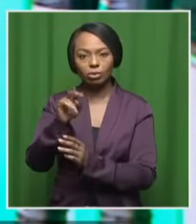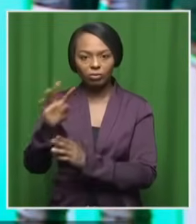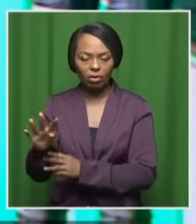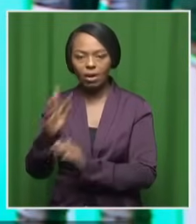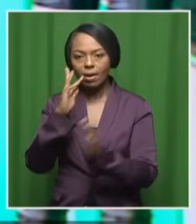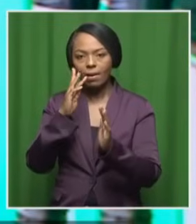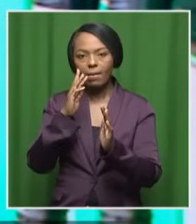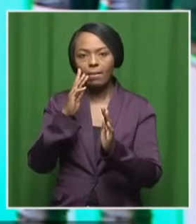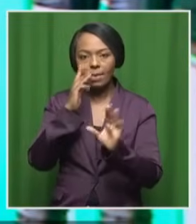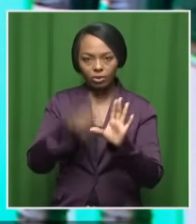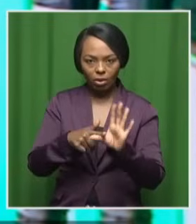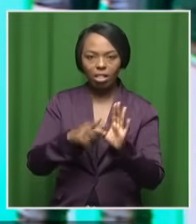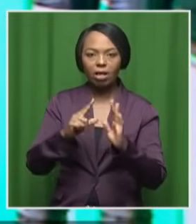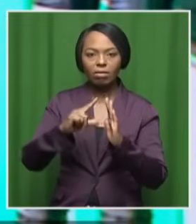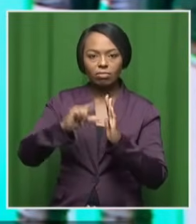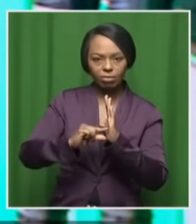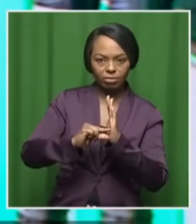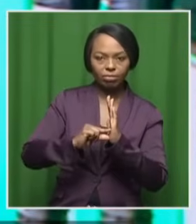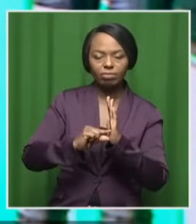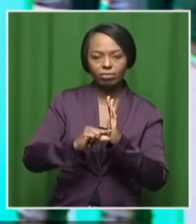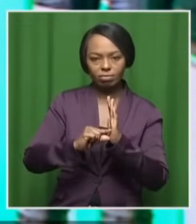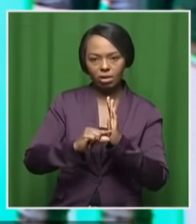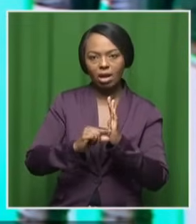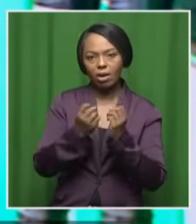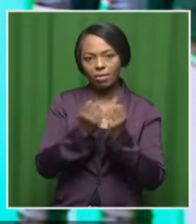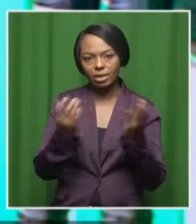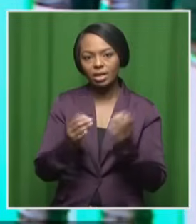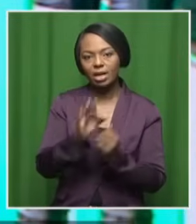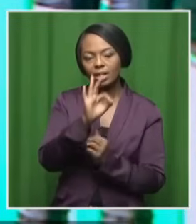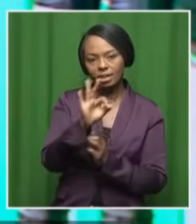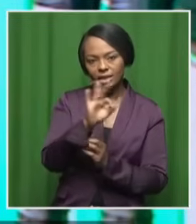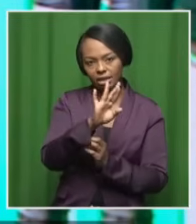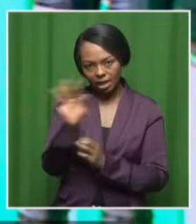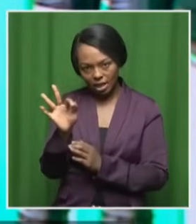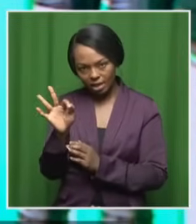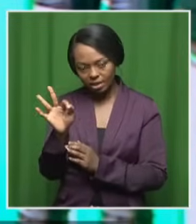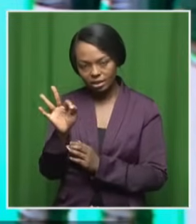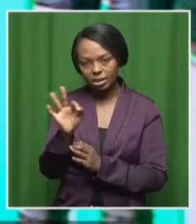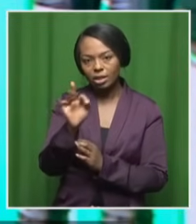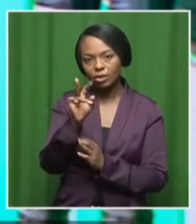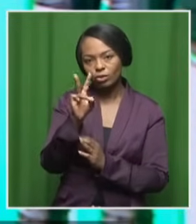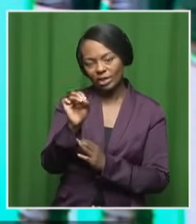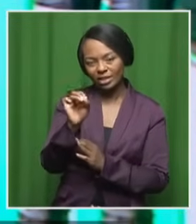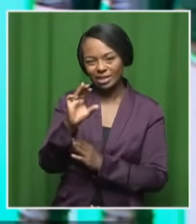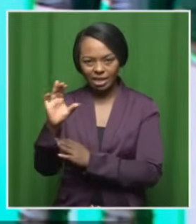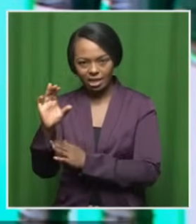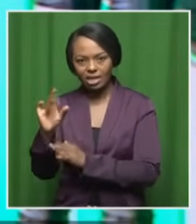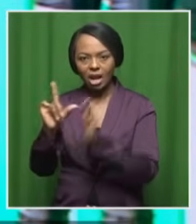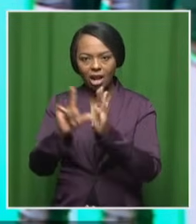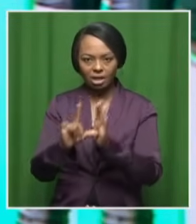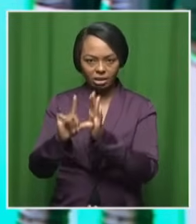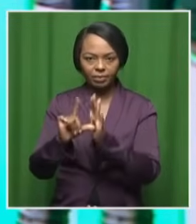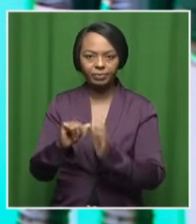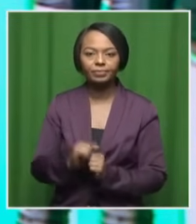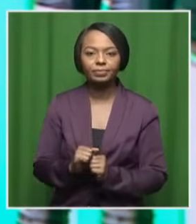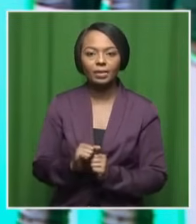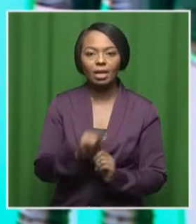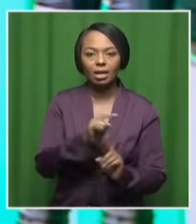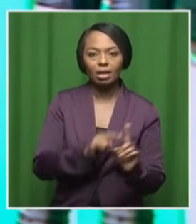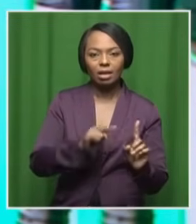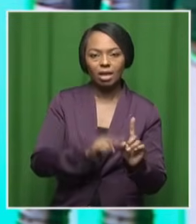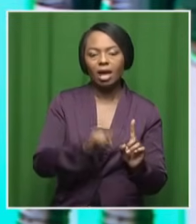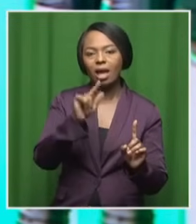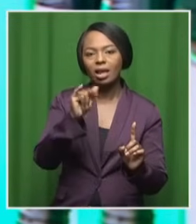by an average of R3.20 a litre. But to look at the implications of the fuel price increase, let's chat to Layton Beard. He, of course, is